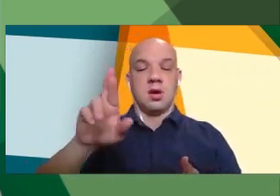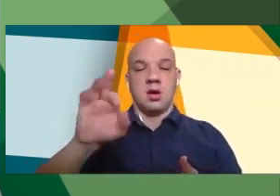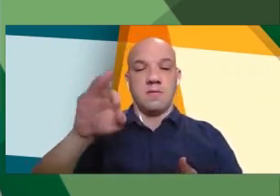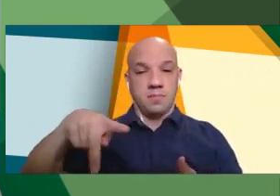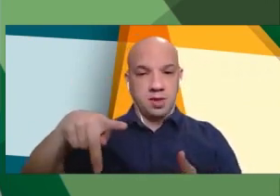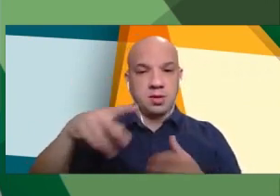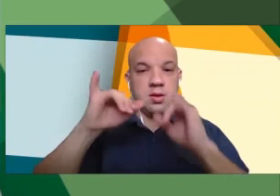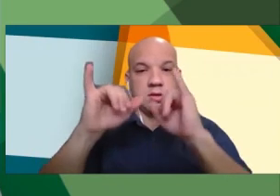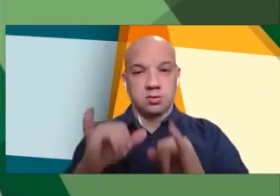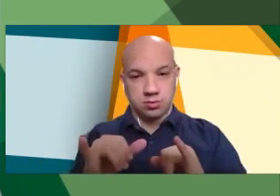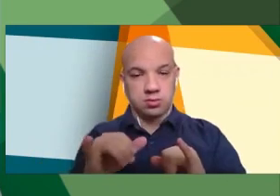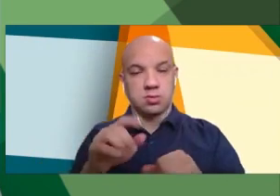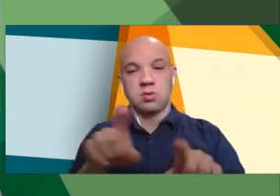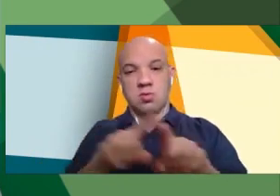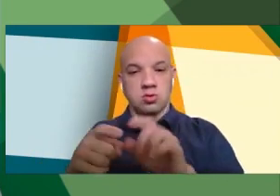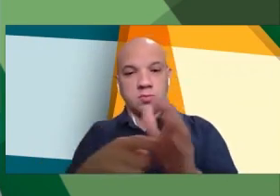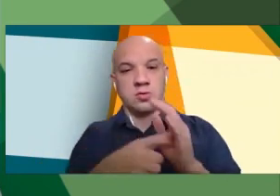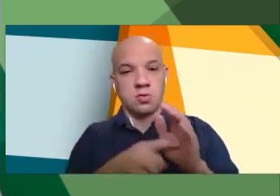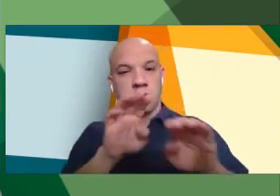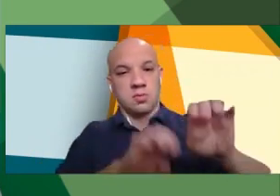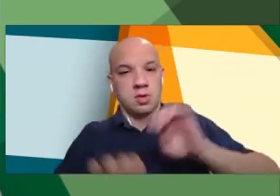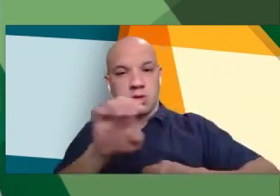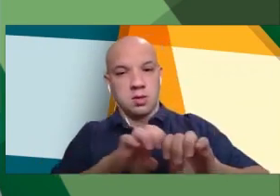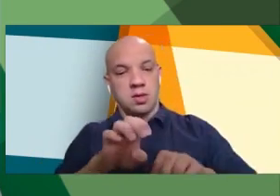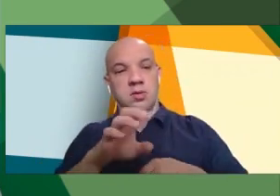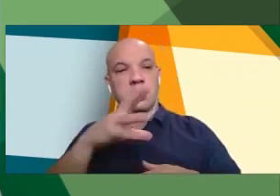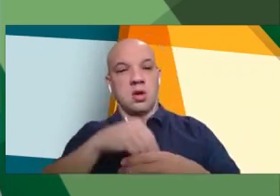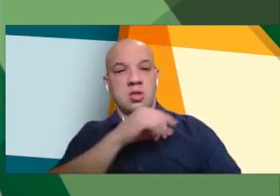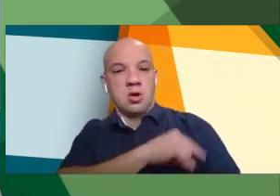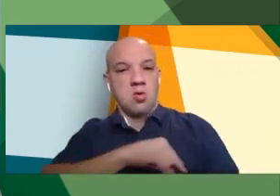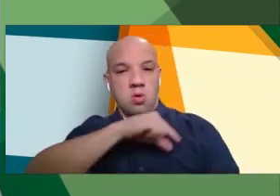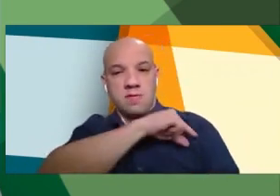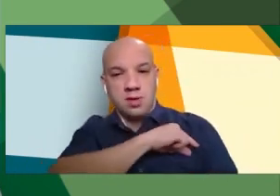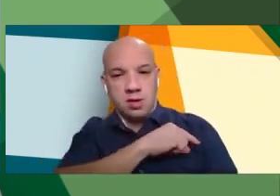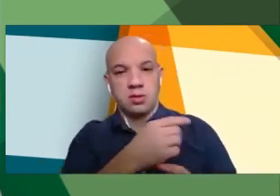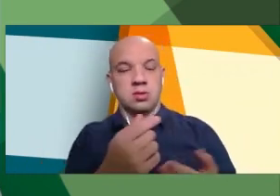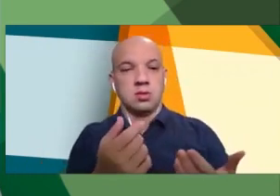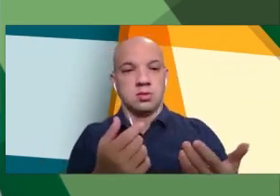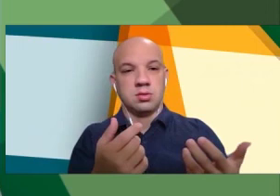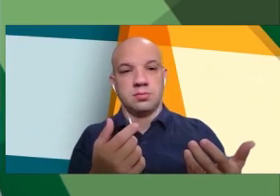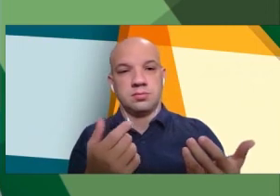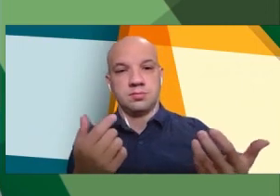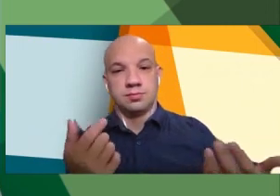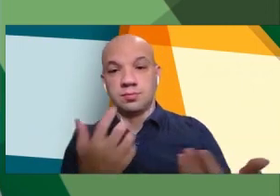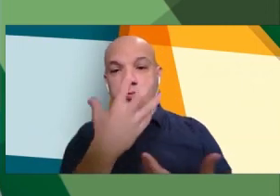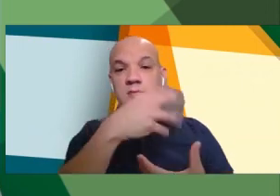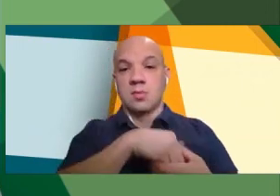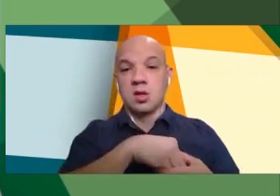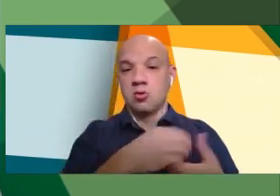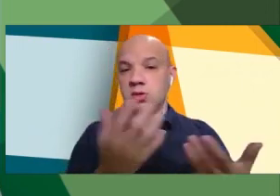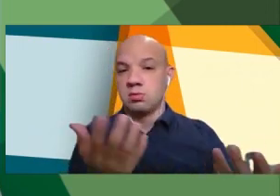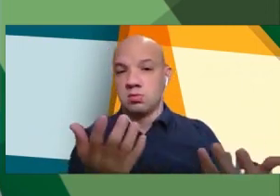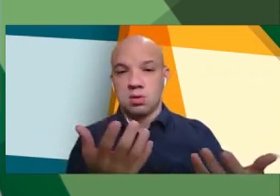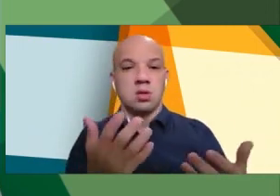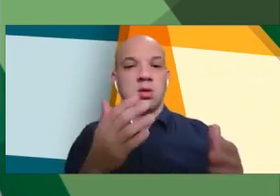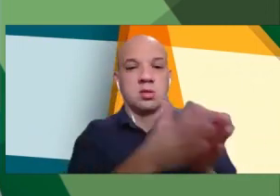also required to be evaluated on their qualifications, as they are included in